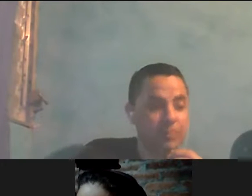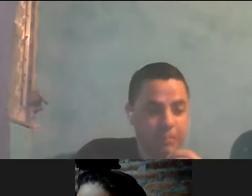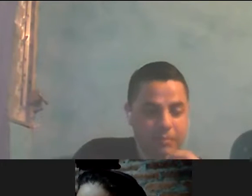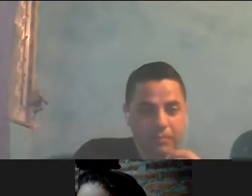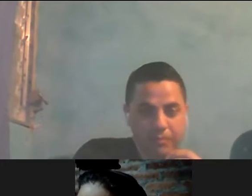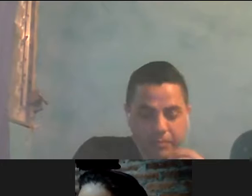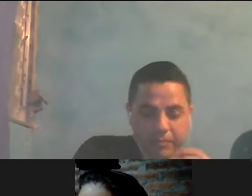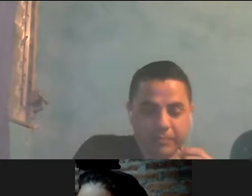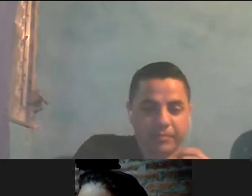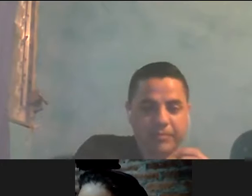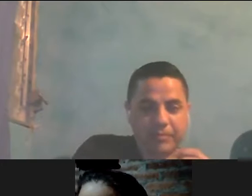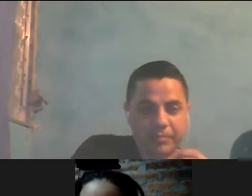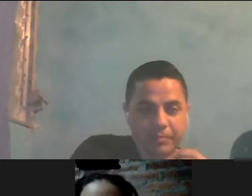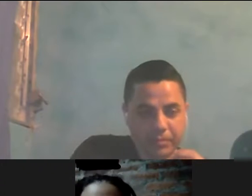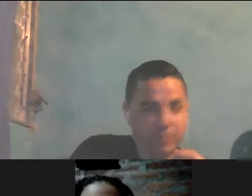And 30 o'clock.